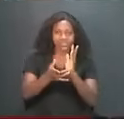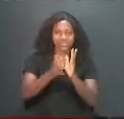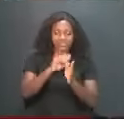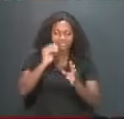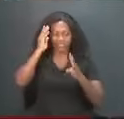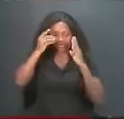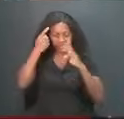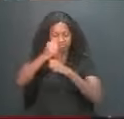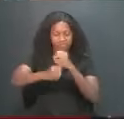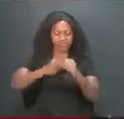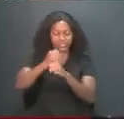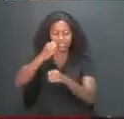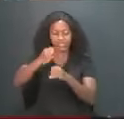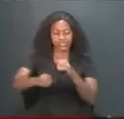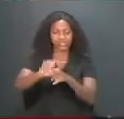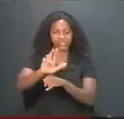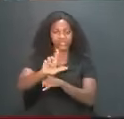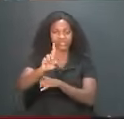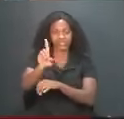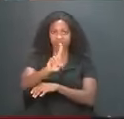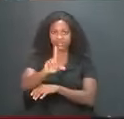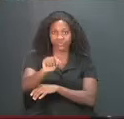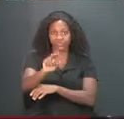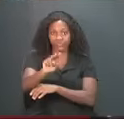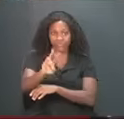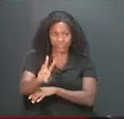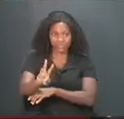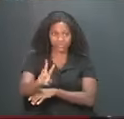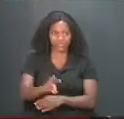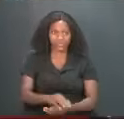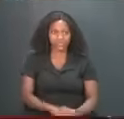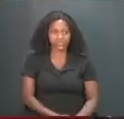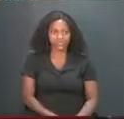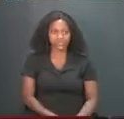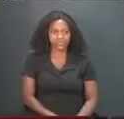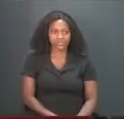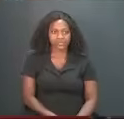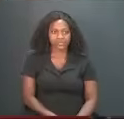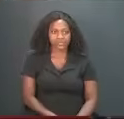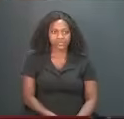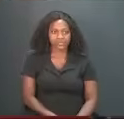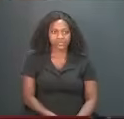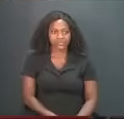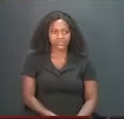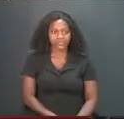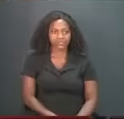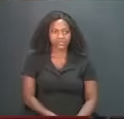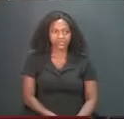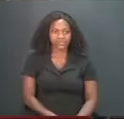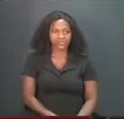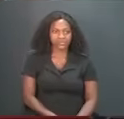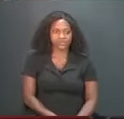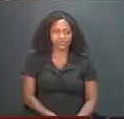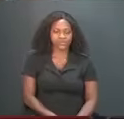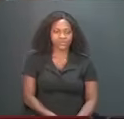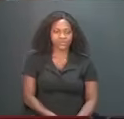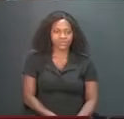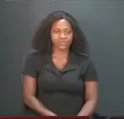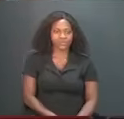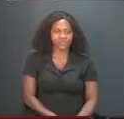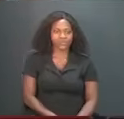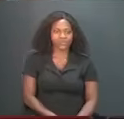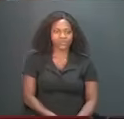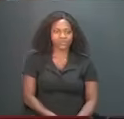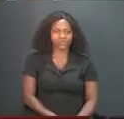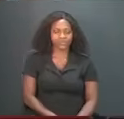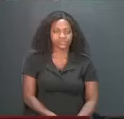ending 31st December 2026. And in doing so, I want Hamza to capture the entire... Honorable members, any second. Mr.